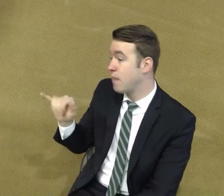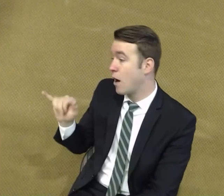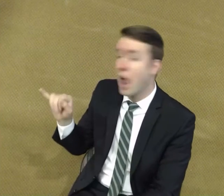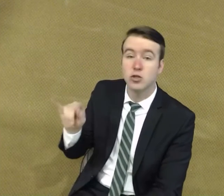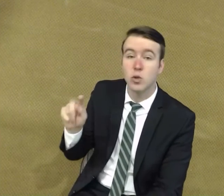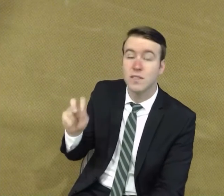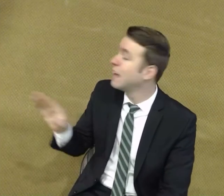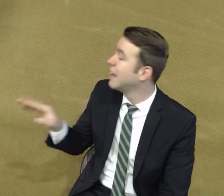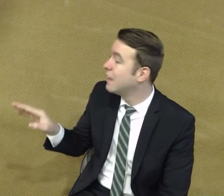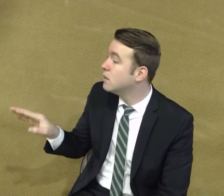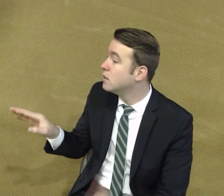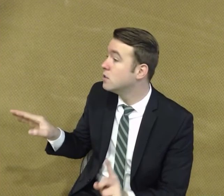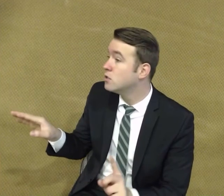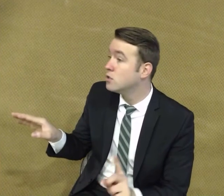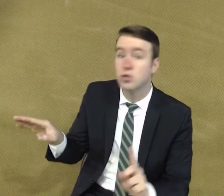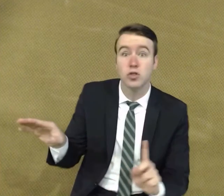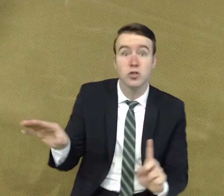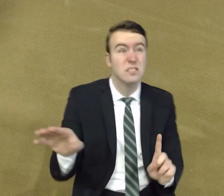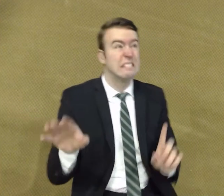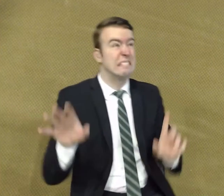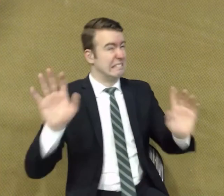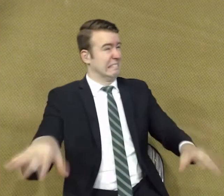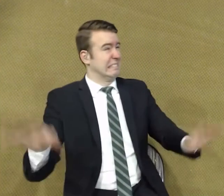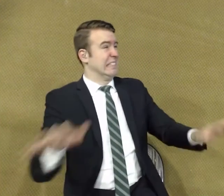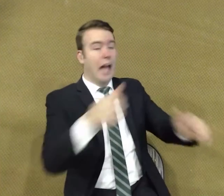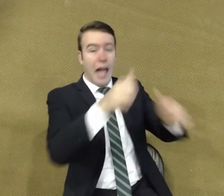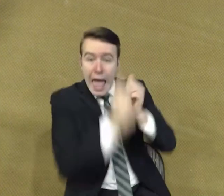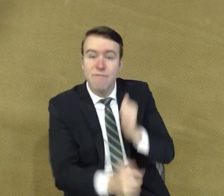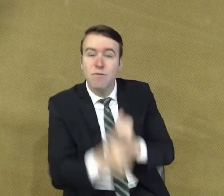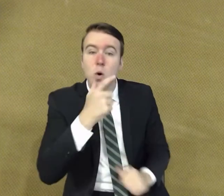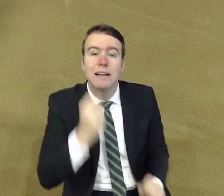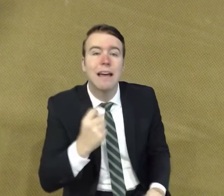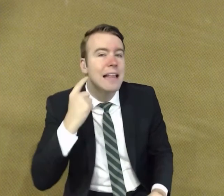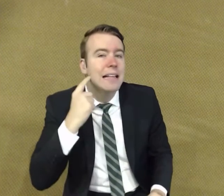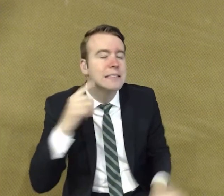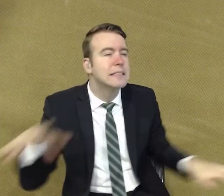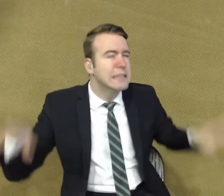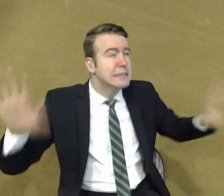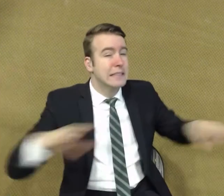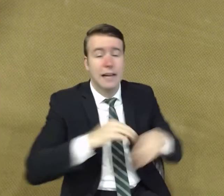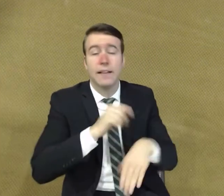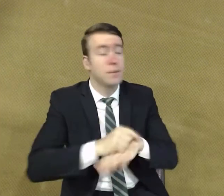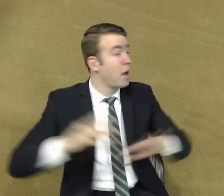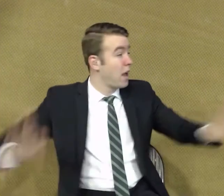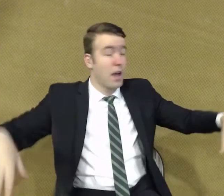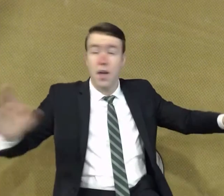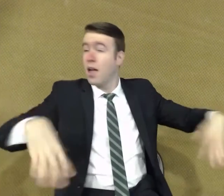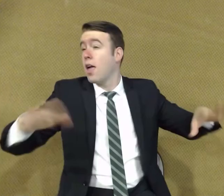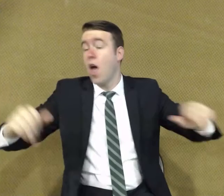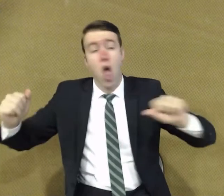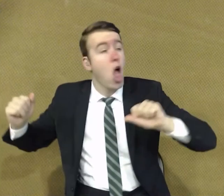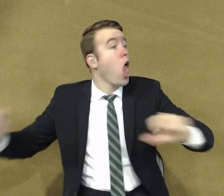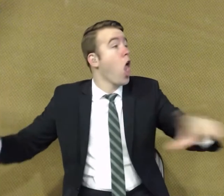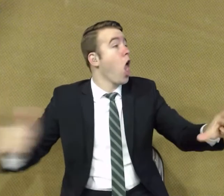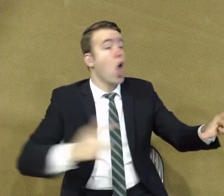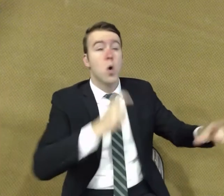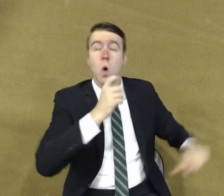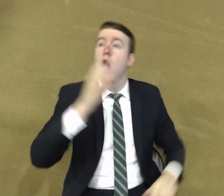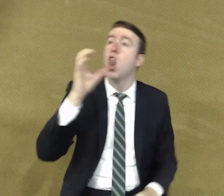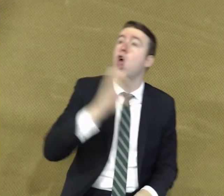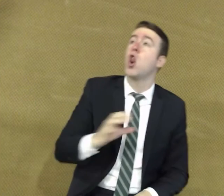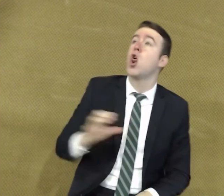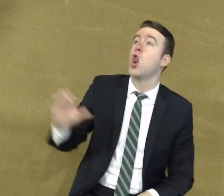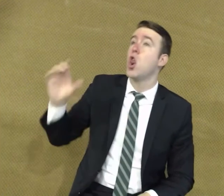Joseph. She turned and she started talking to everybody that was within listening distance in the temple, and said, all of you who are looking